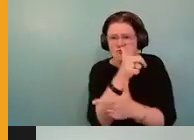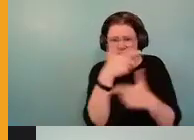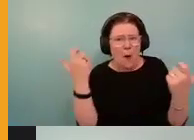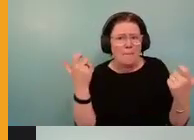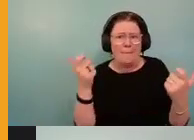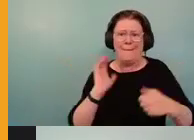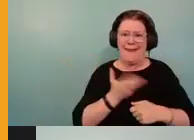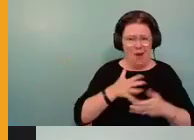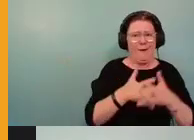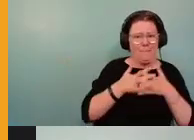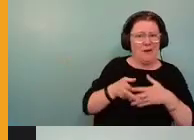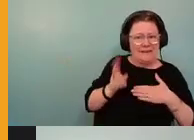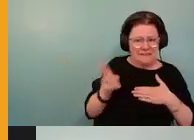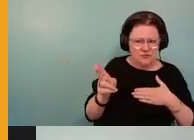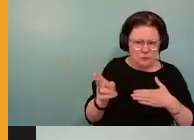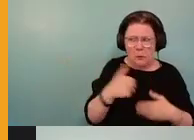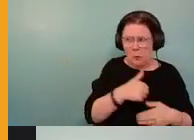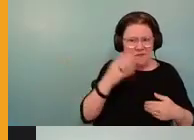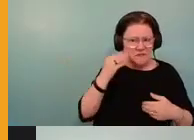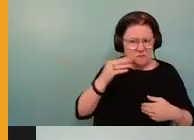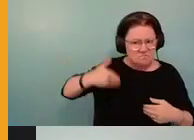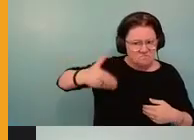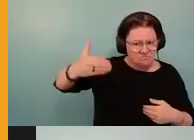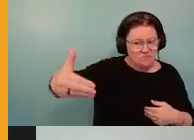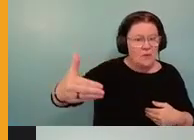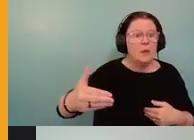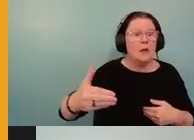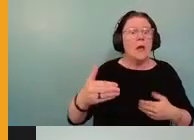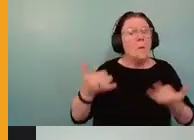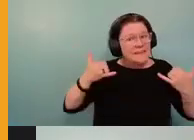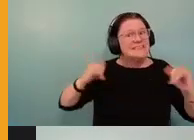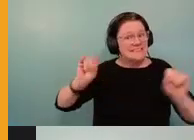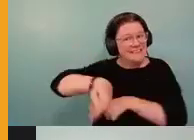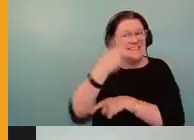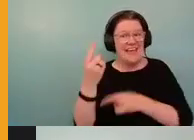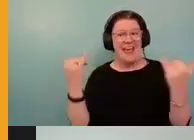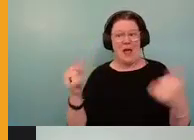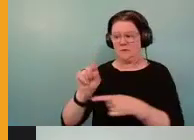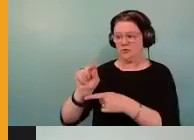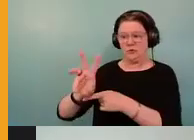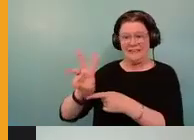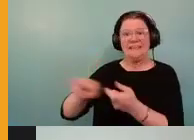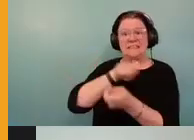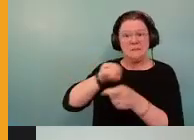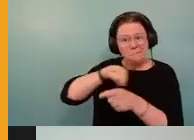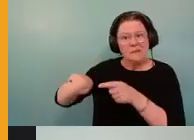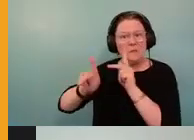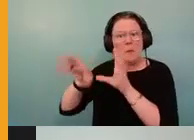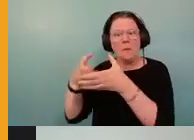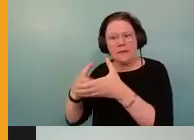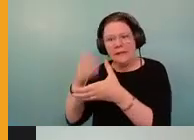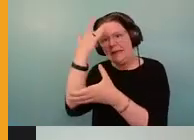our history in this country. But segregation still is happening to individuals with intellectual and